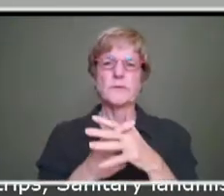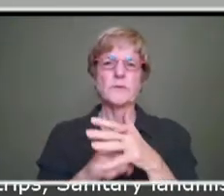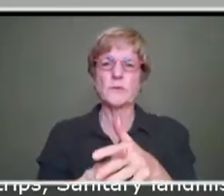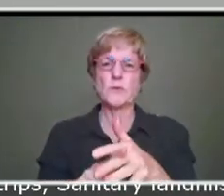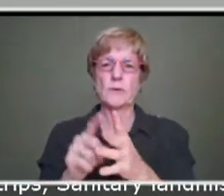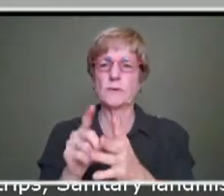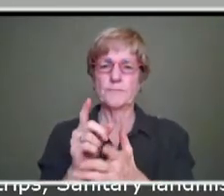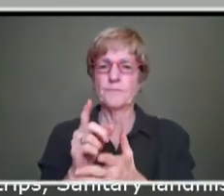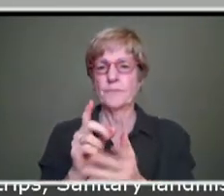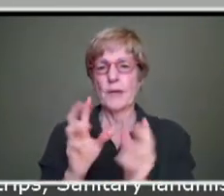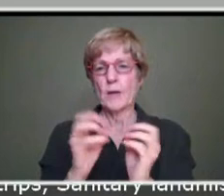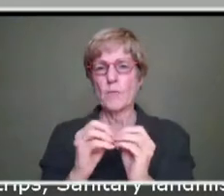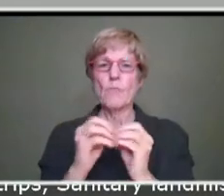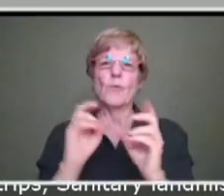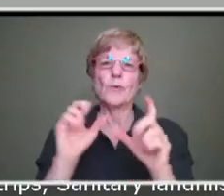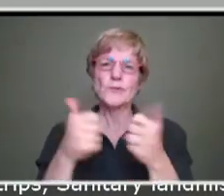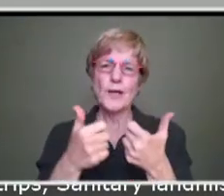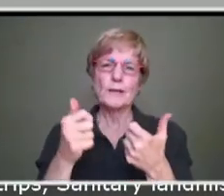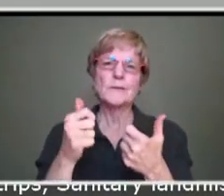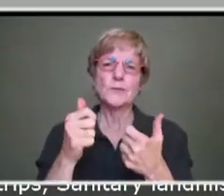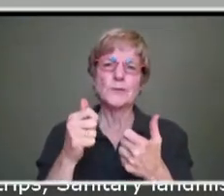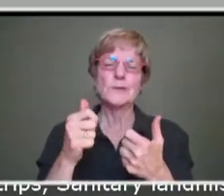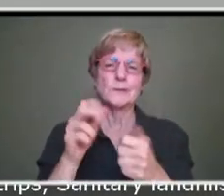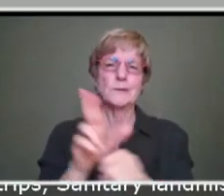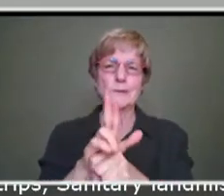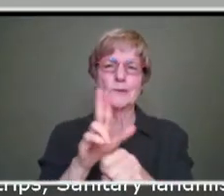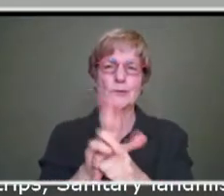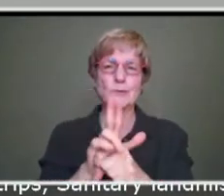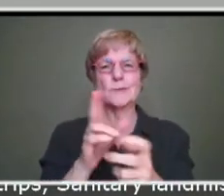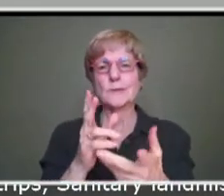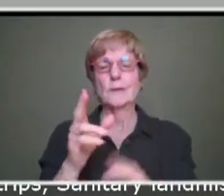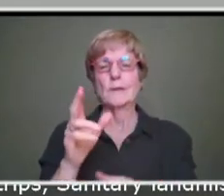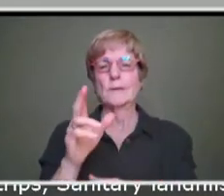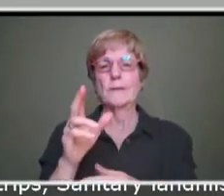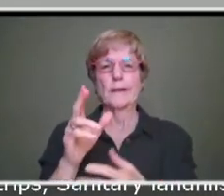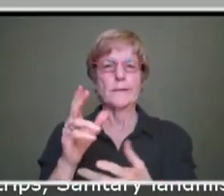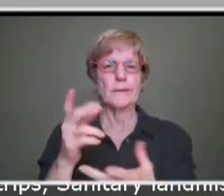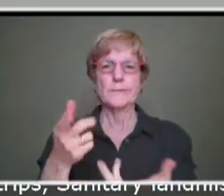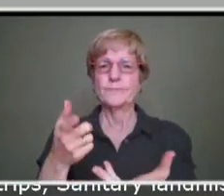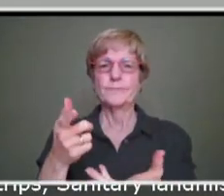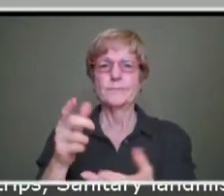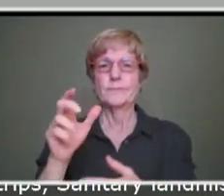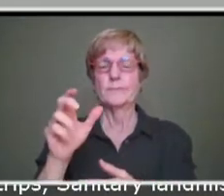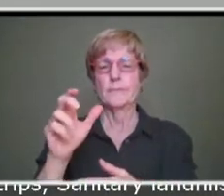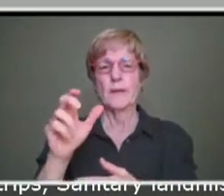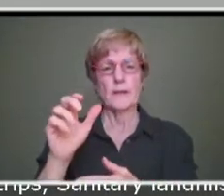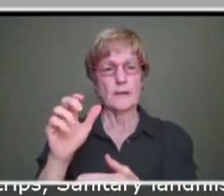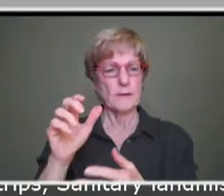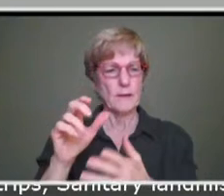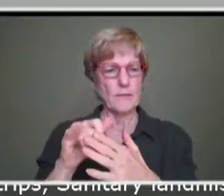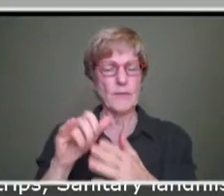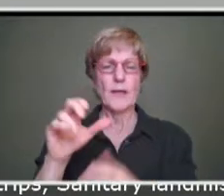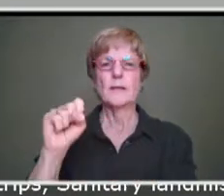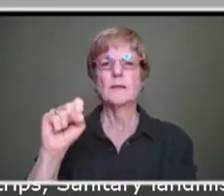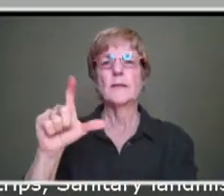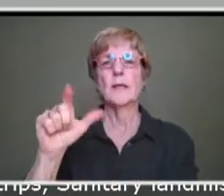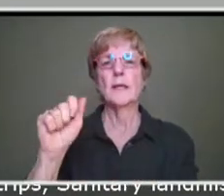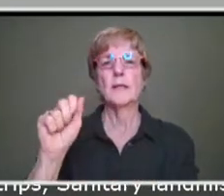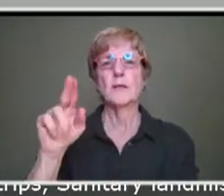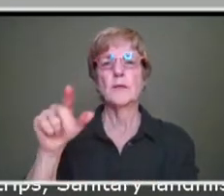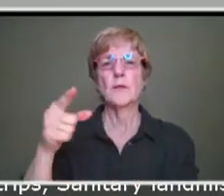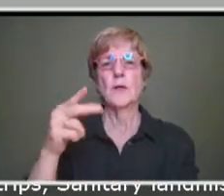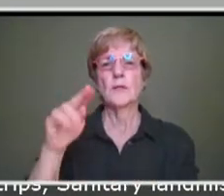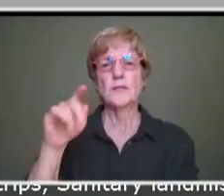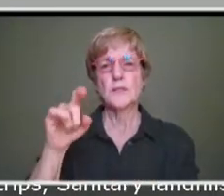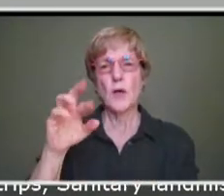those more challenging uses off the site things like adult establishments abattoir which is essentially a slaughterhouse Amusement